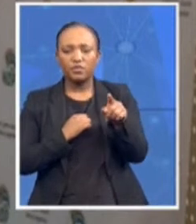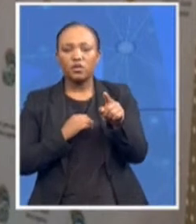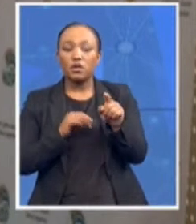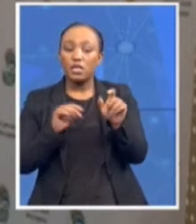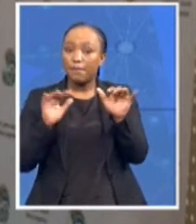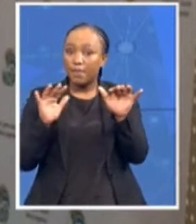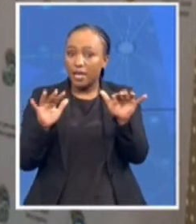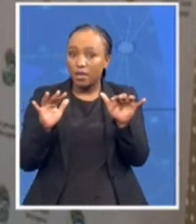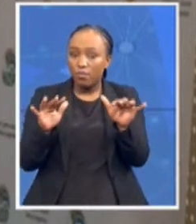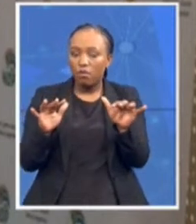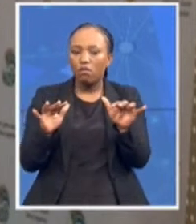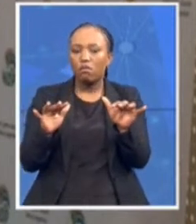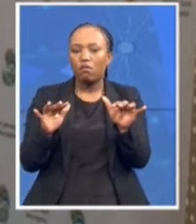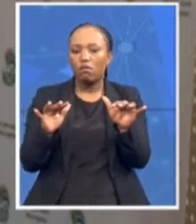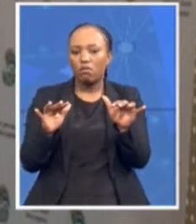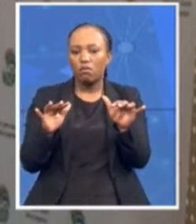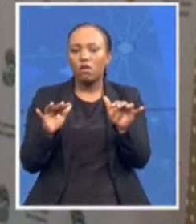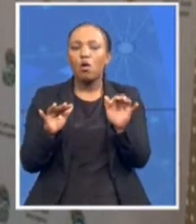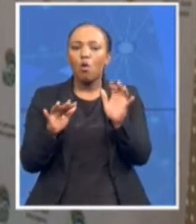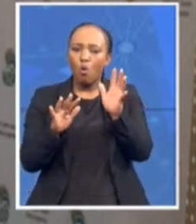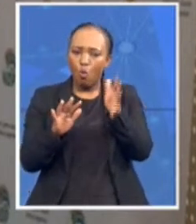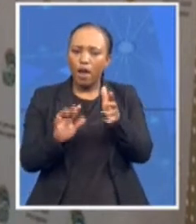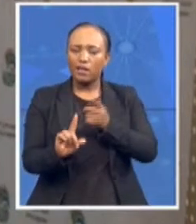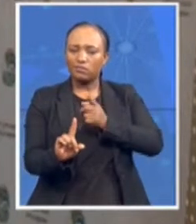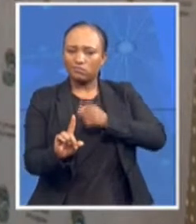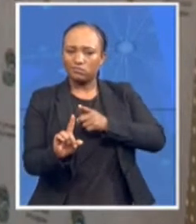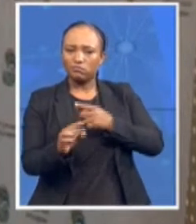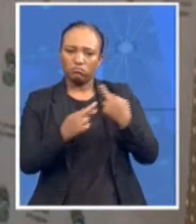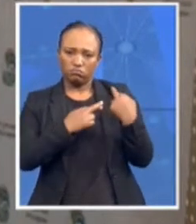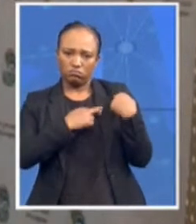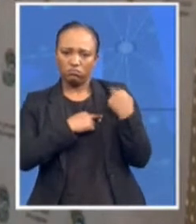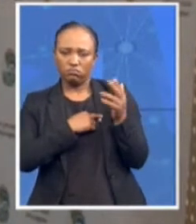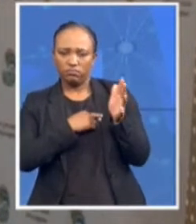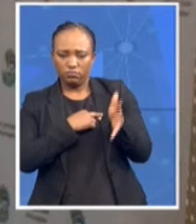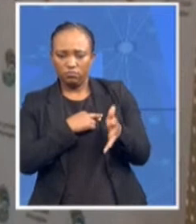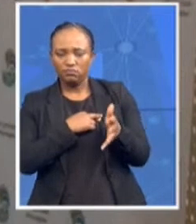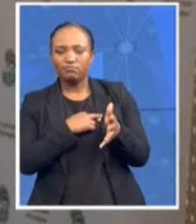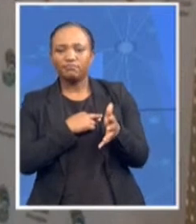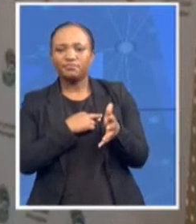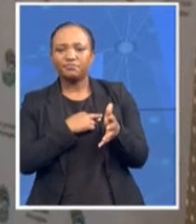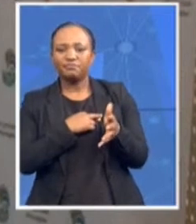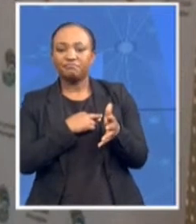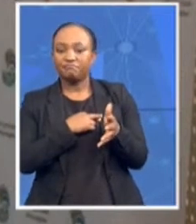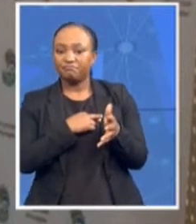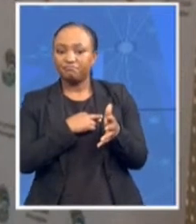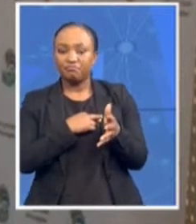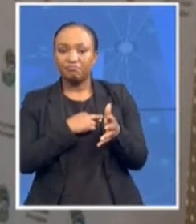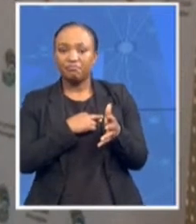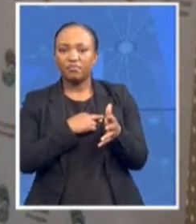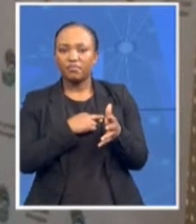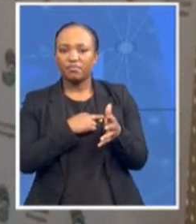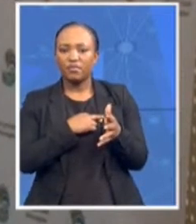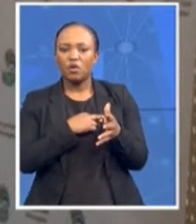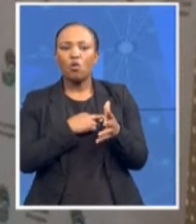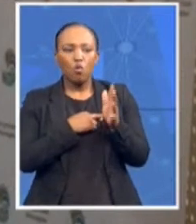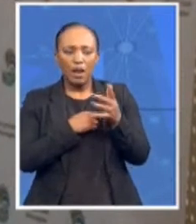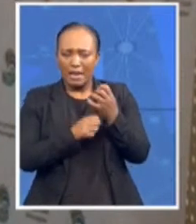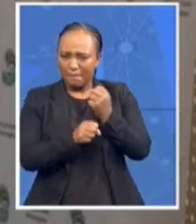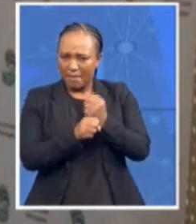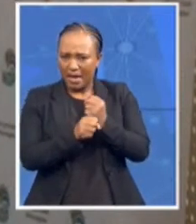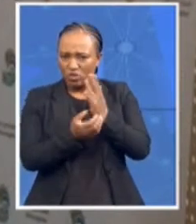held accountable and will leave no stone unturned in ensuring